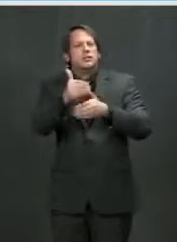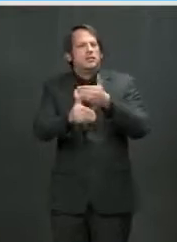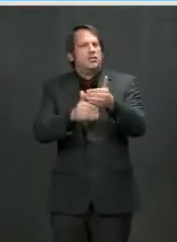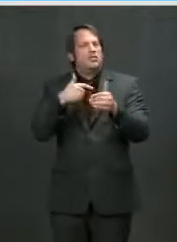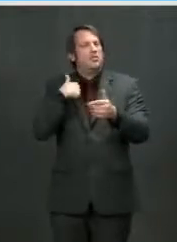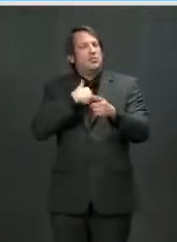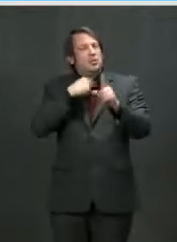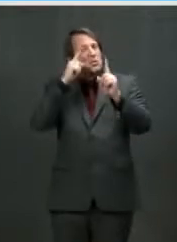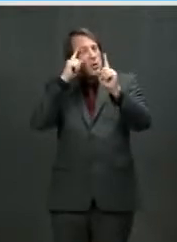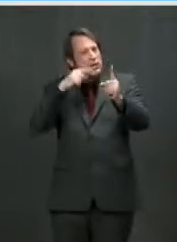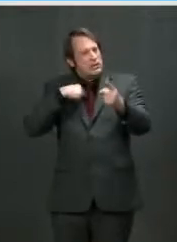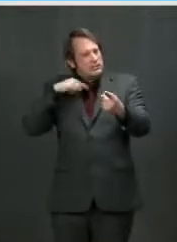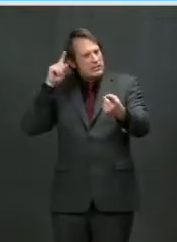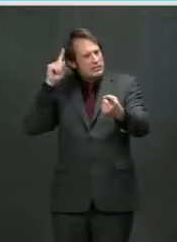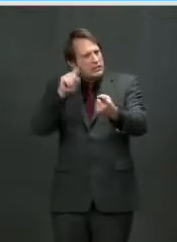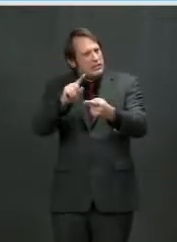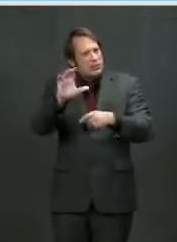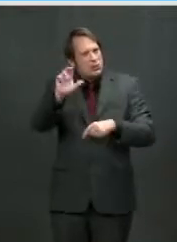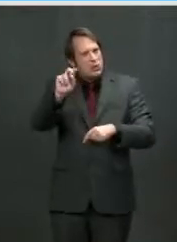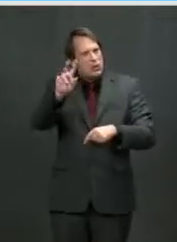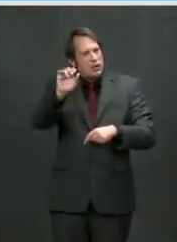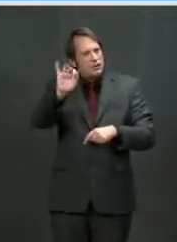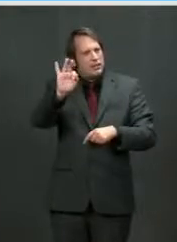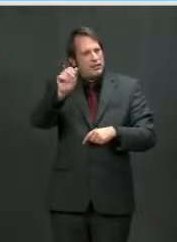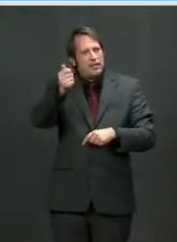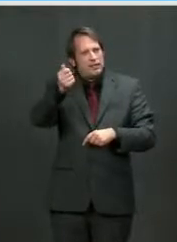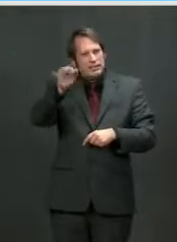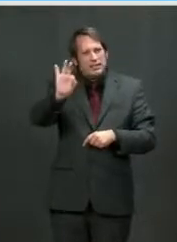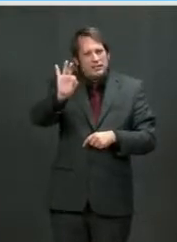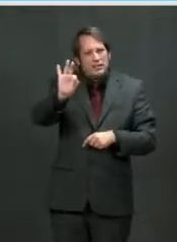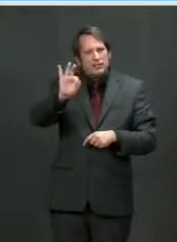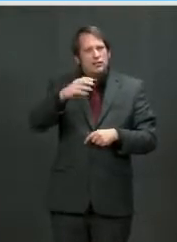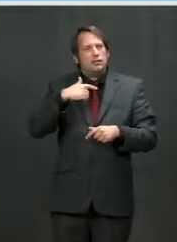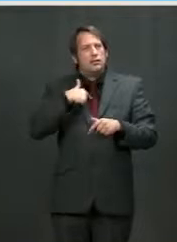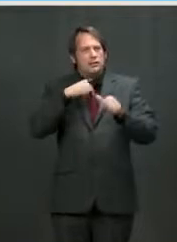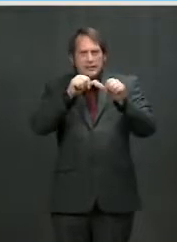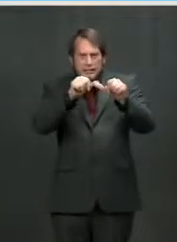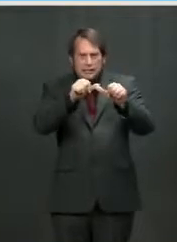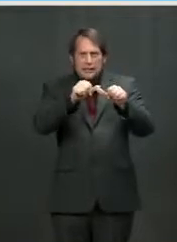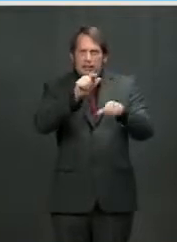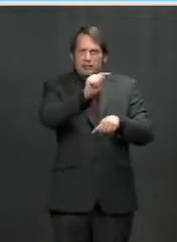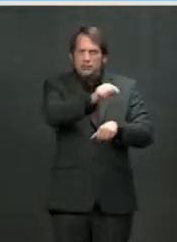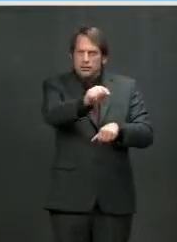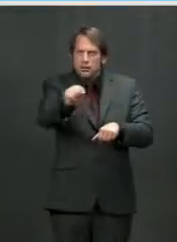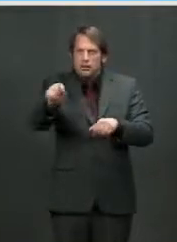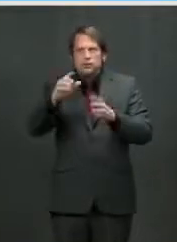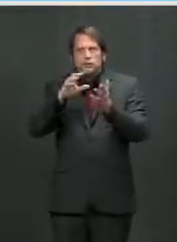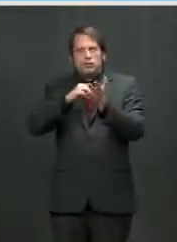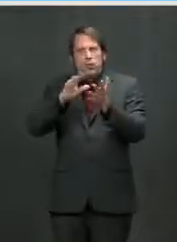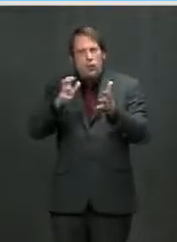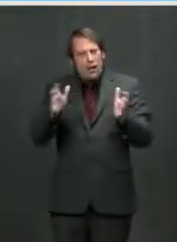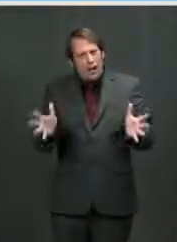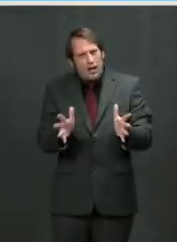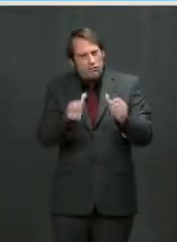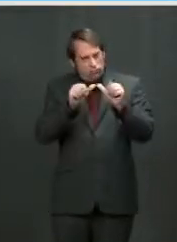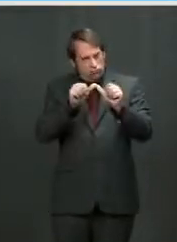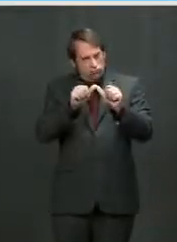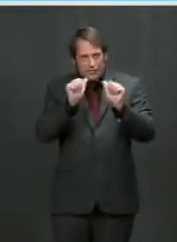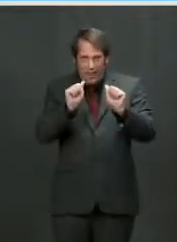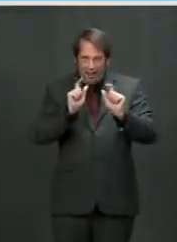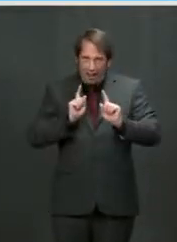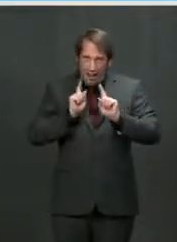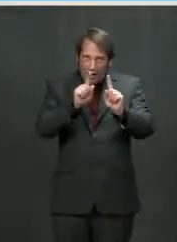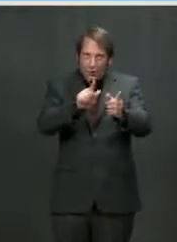importantly, to keep schools open and students engaged in in-person learning. To this end, I'm pleased to report